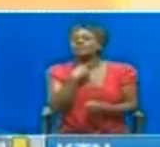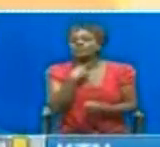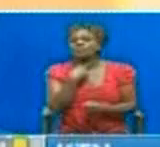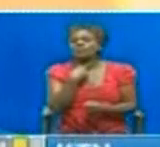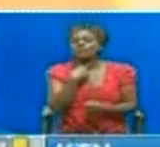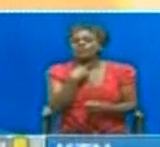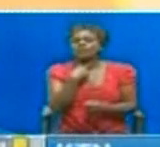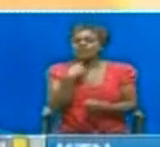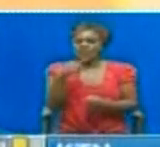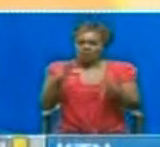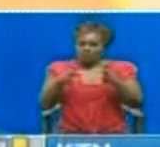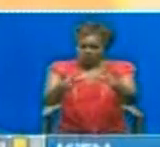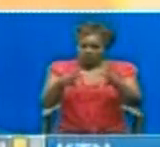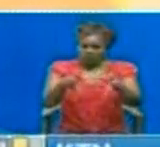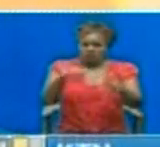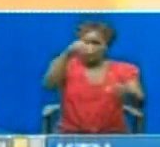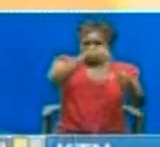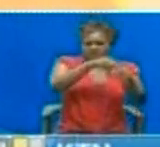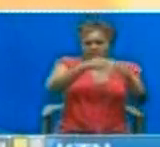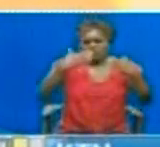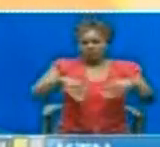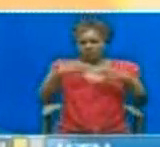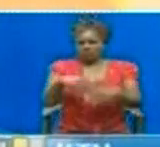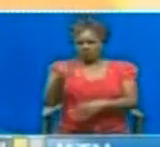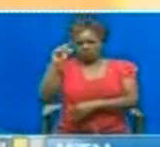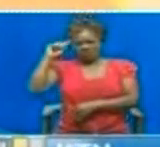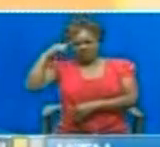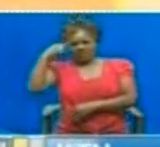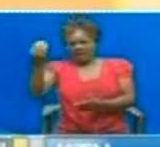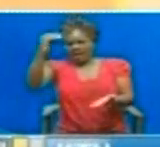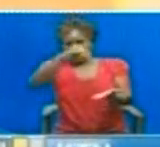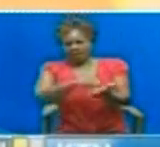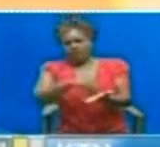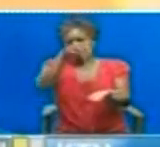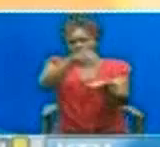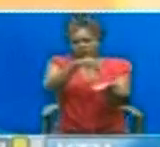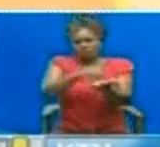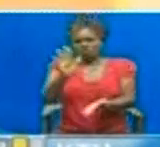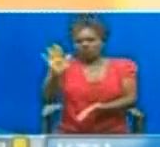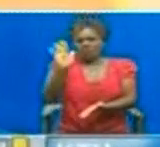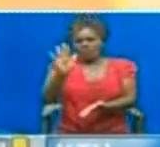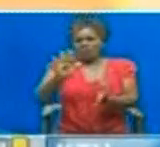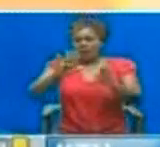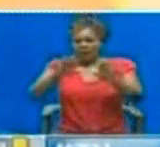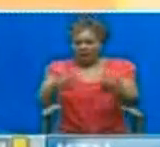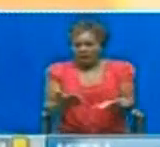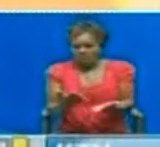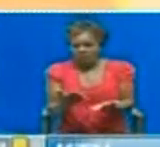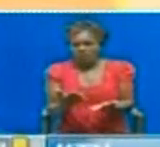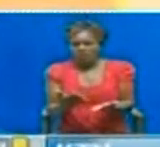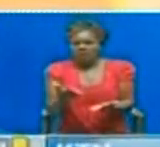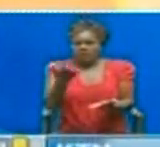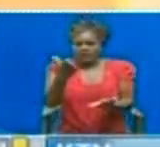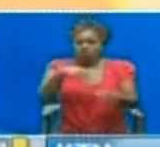have forced some investors to review their position on with regards to that,